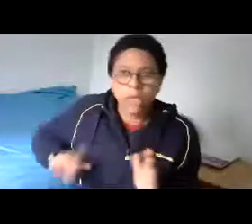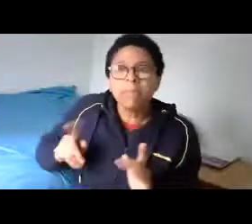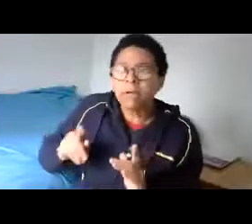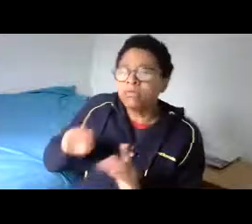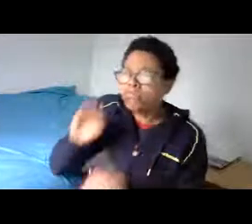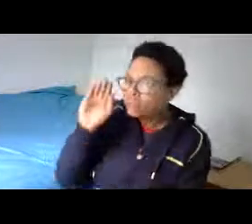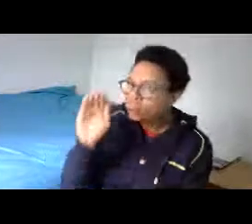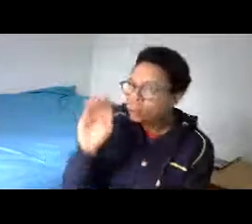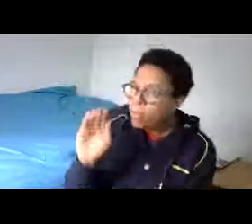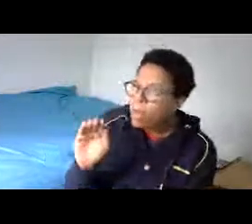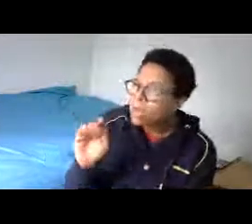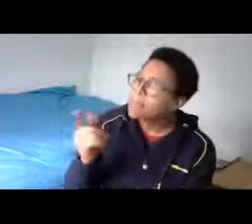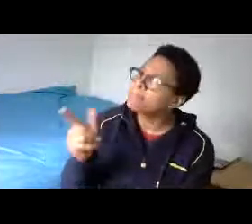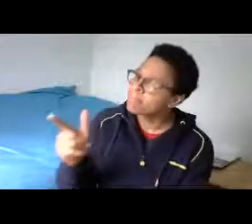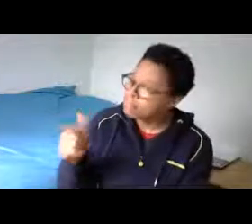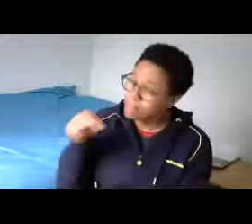that